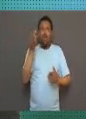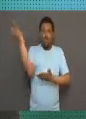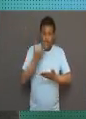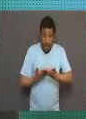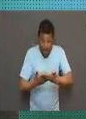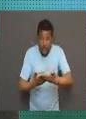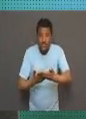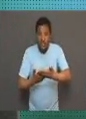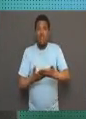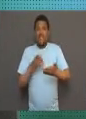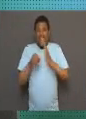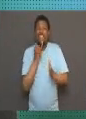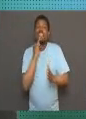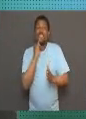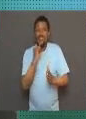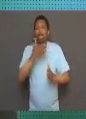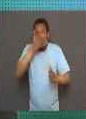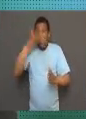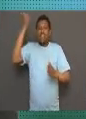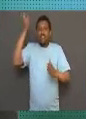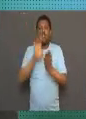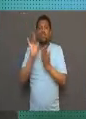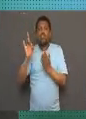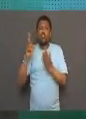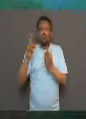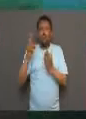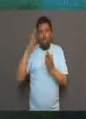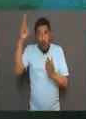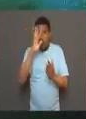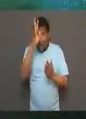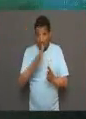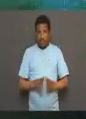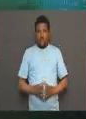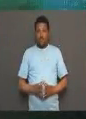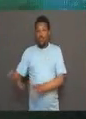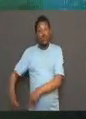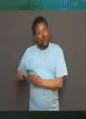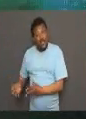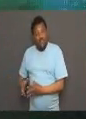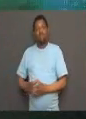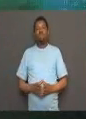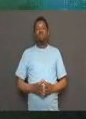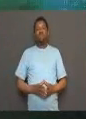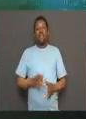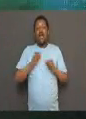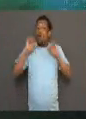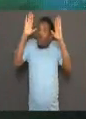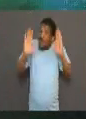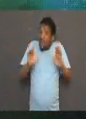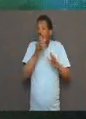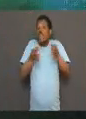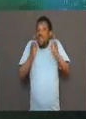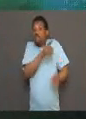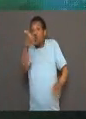maps it is best suited for creating. Students, I wonder if you